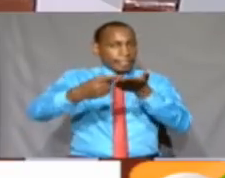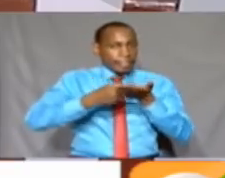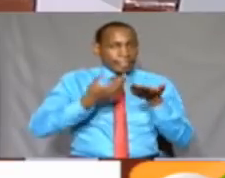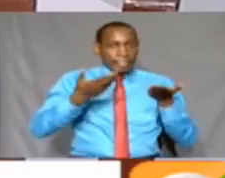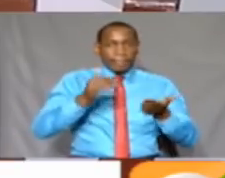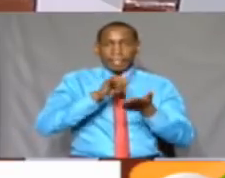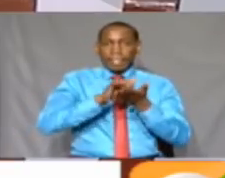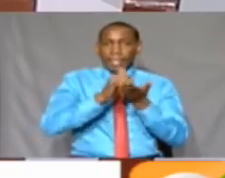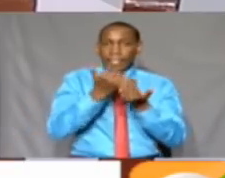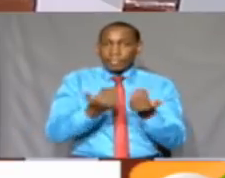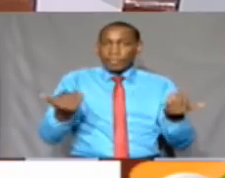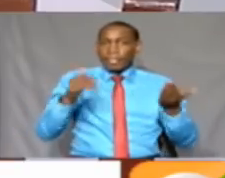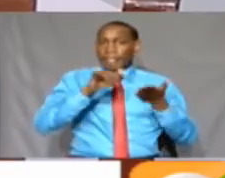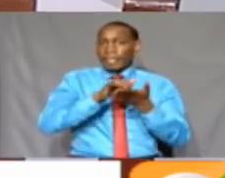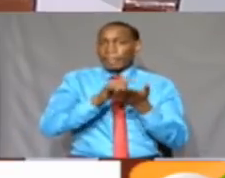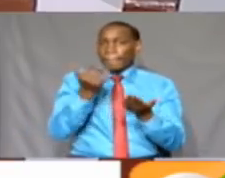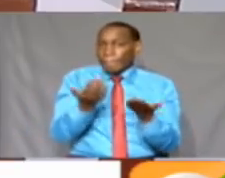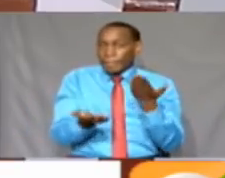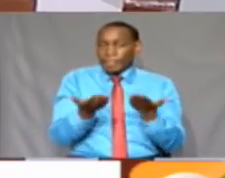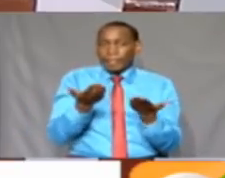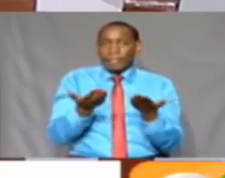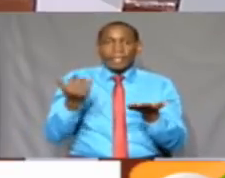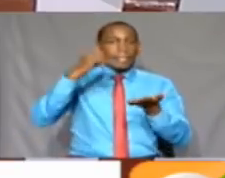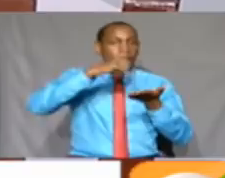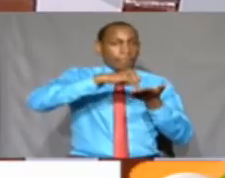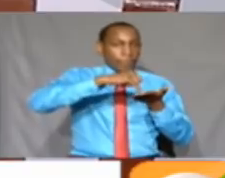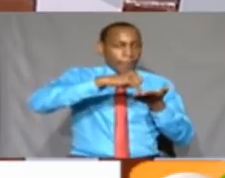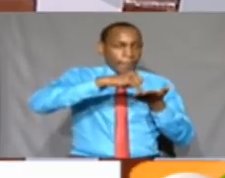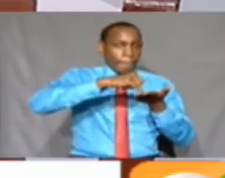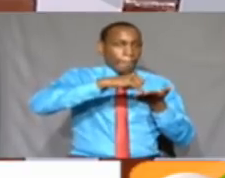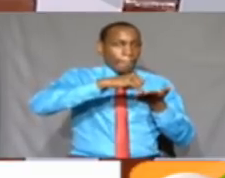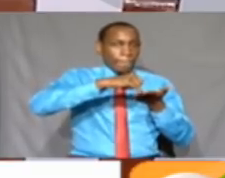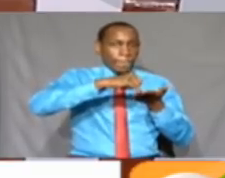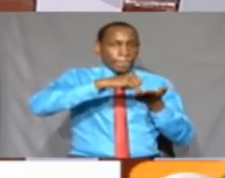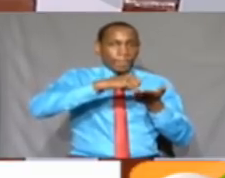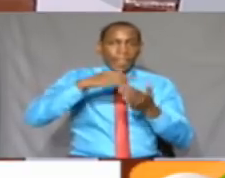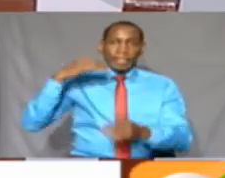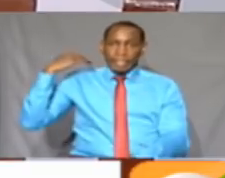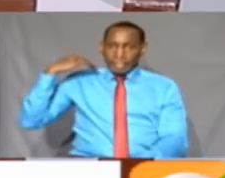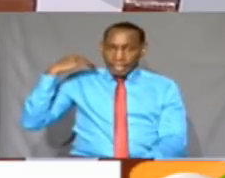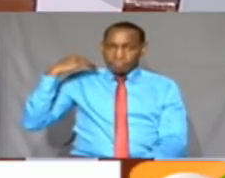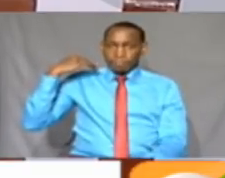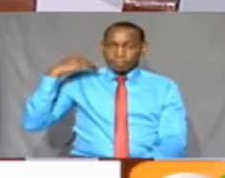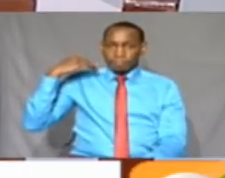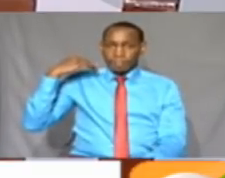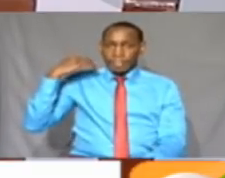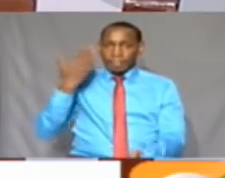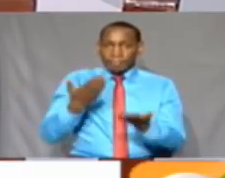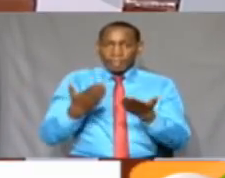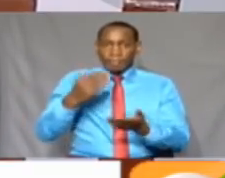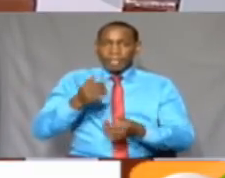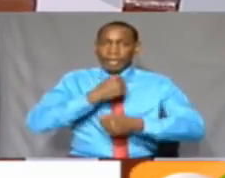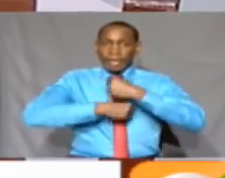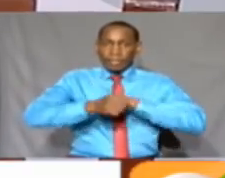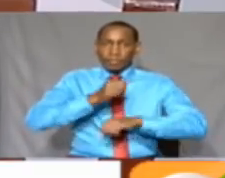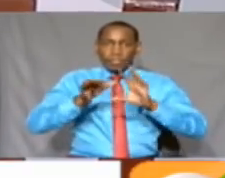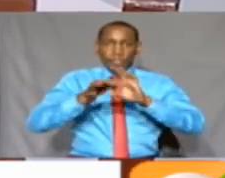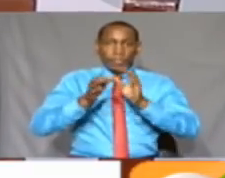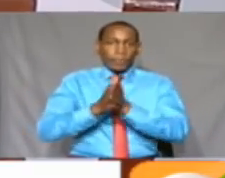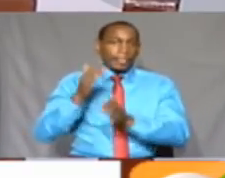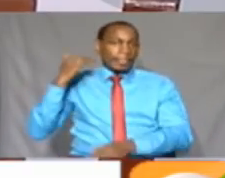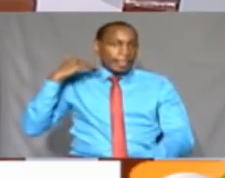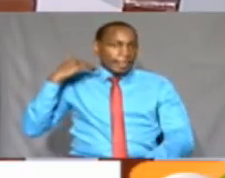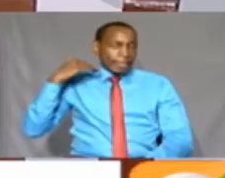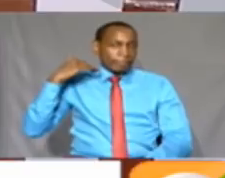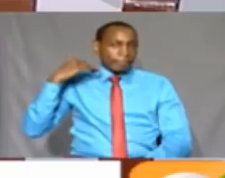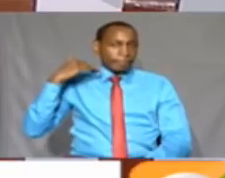that children who may be involved in crime or something similar to crime, yeah, that at the very